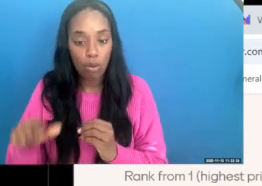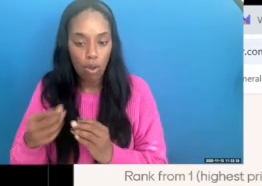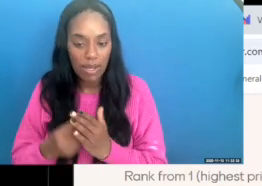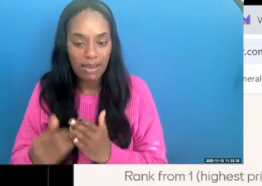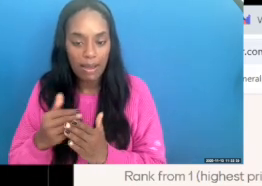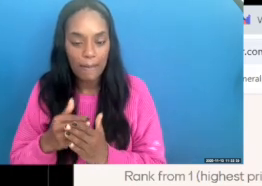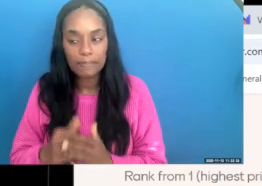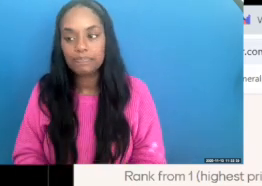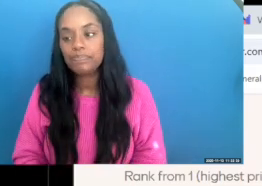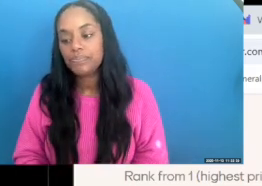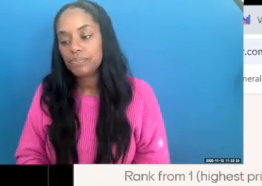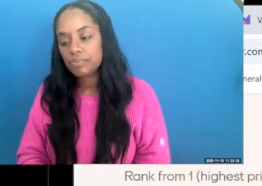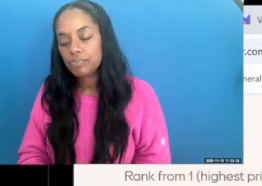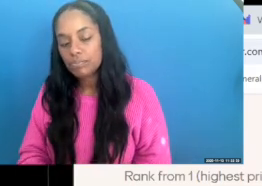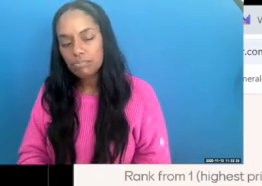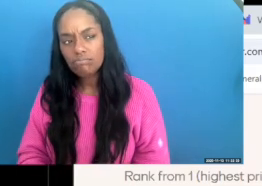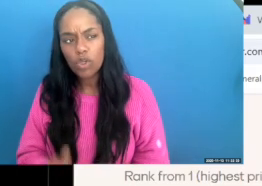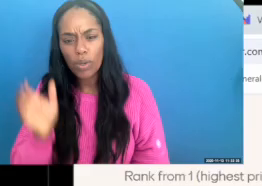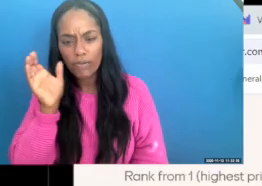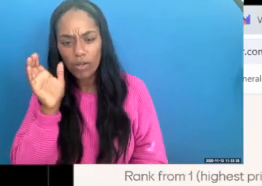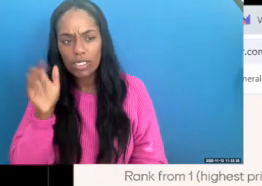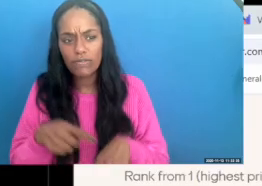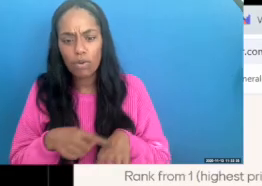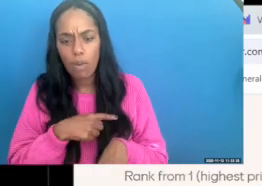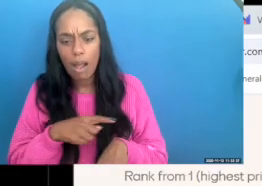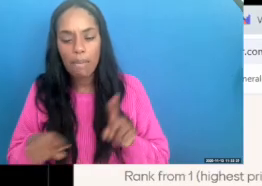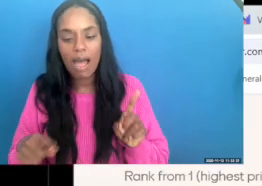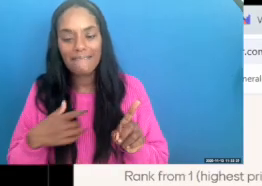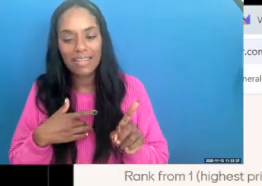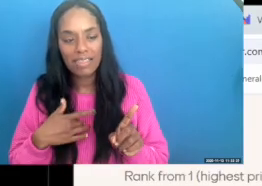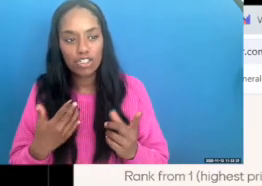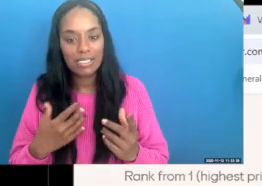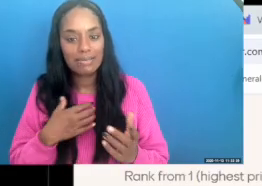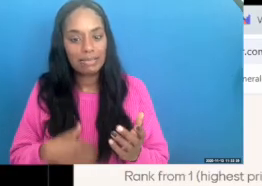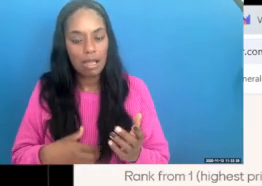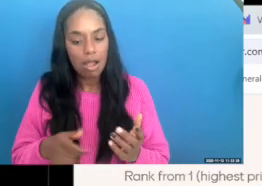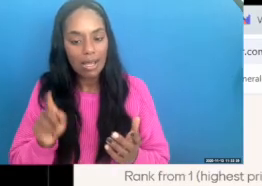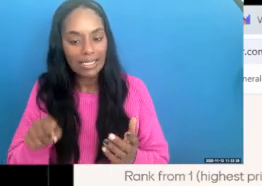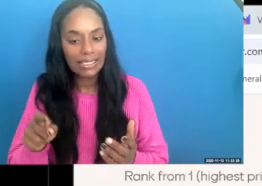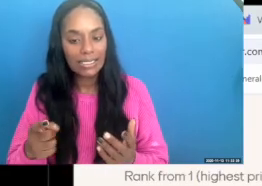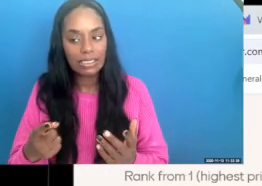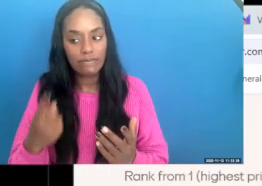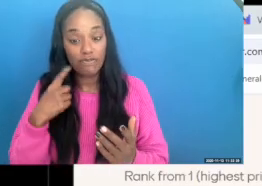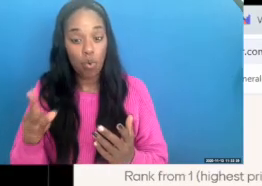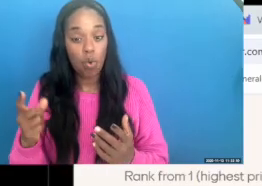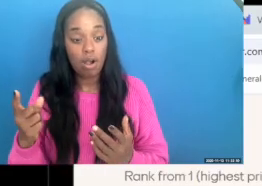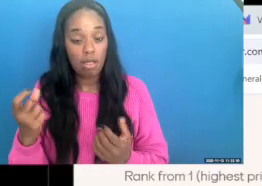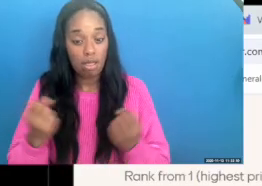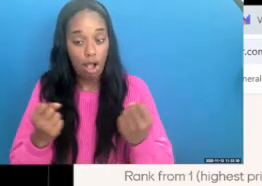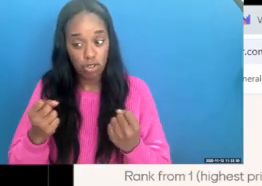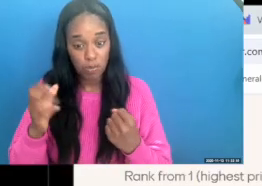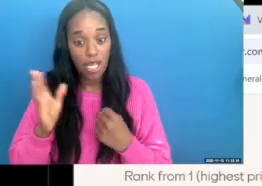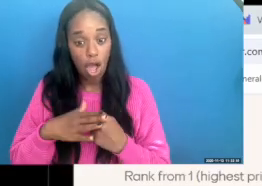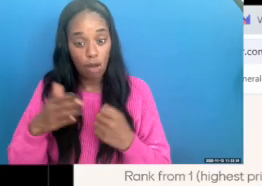charging, especially when we're talking about low-income folks. And we've heard this for a long time now, but I think there's